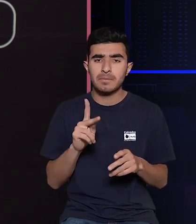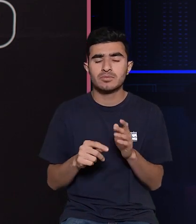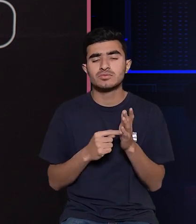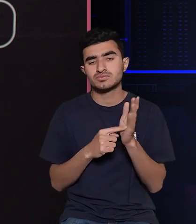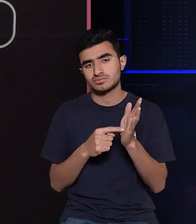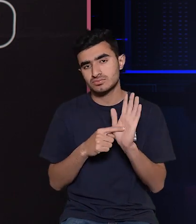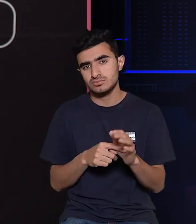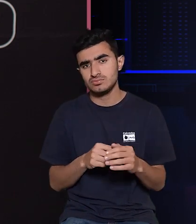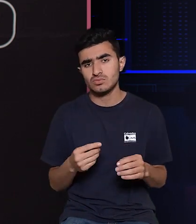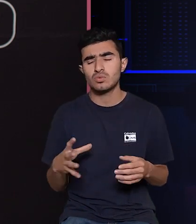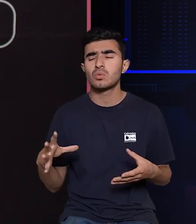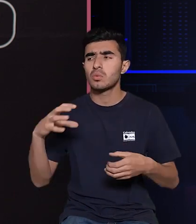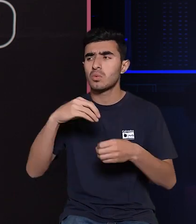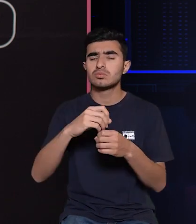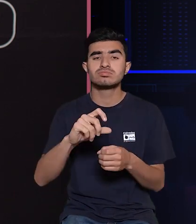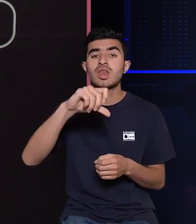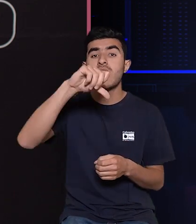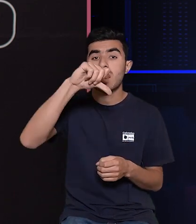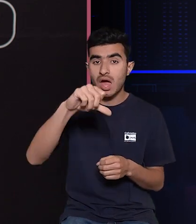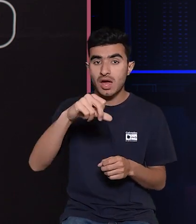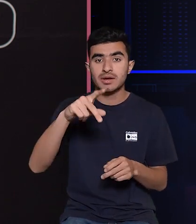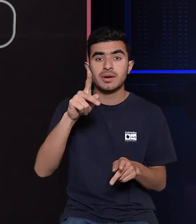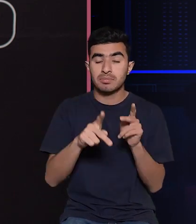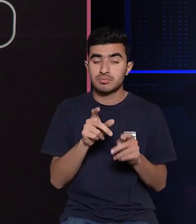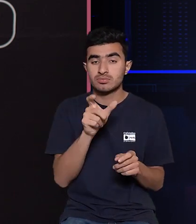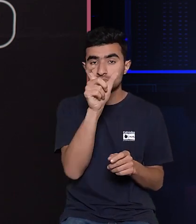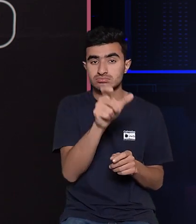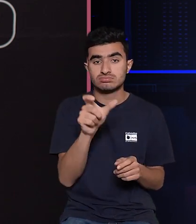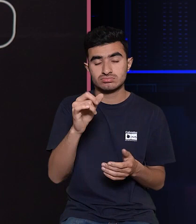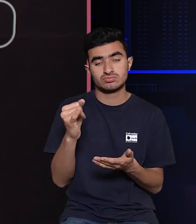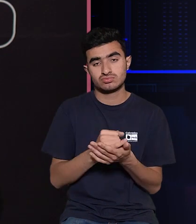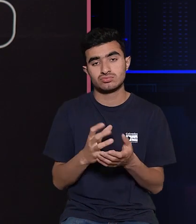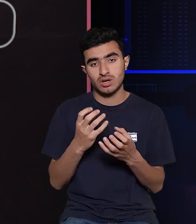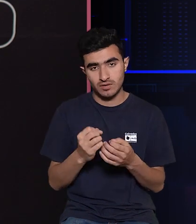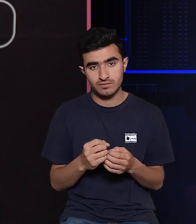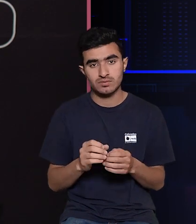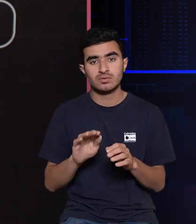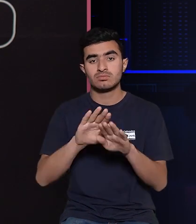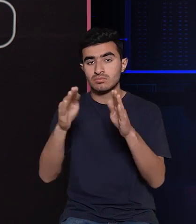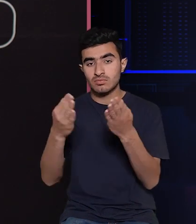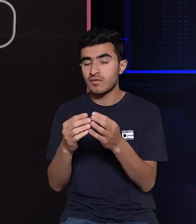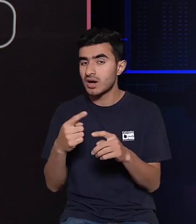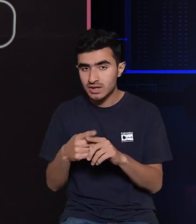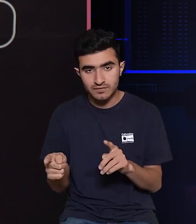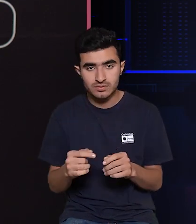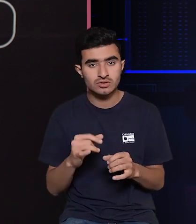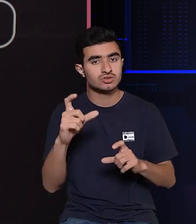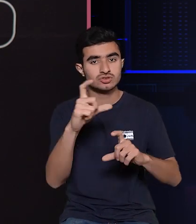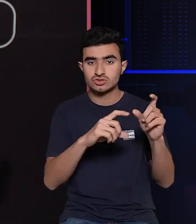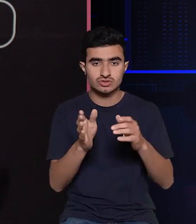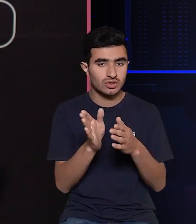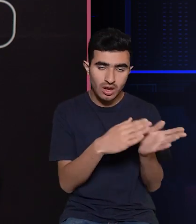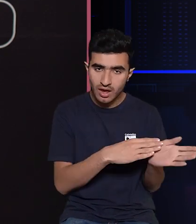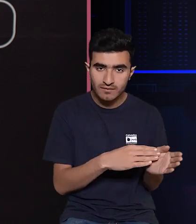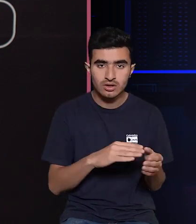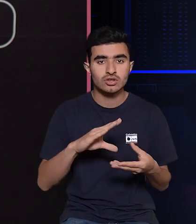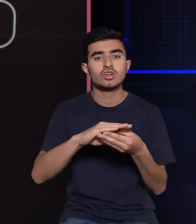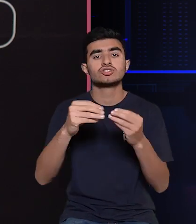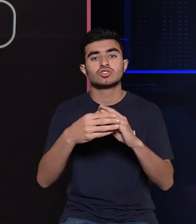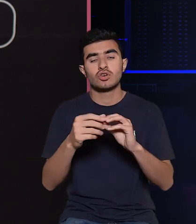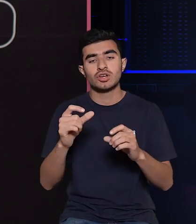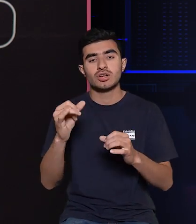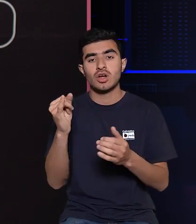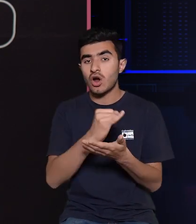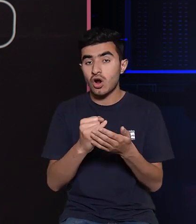A total of 9 visual artists were involved in the production of this book. Cover alada, design alada, her story ki